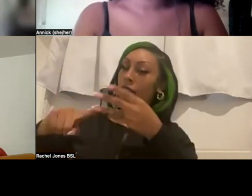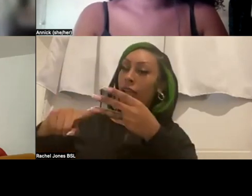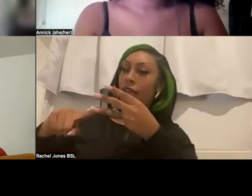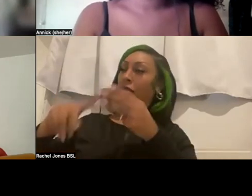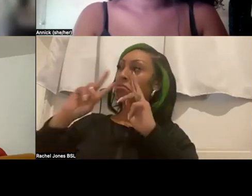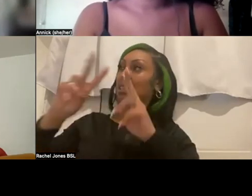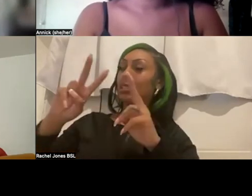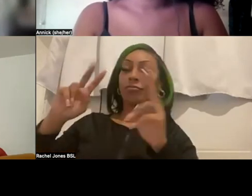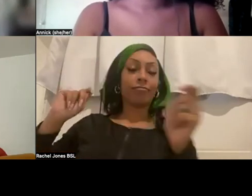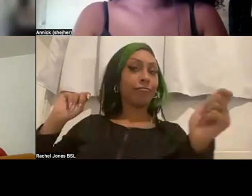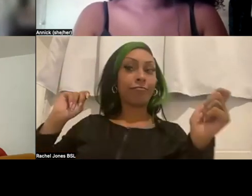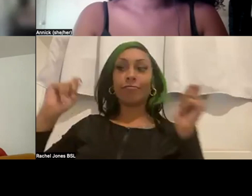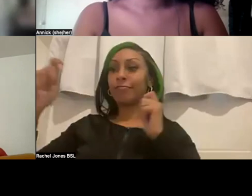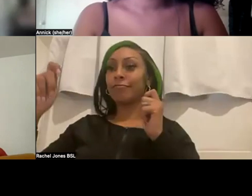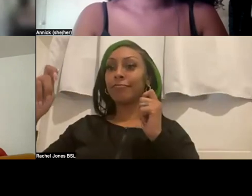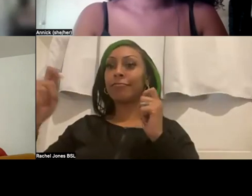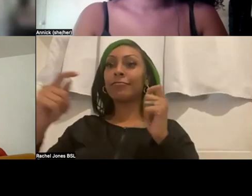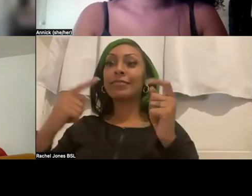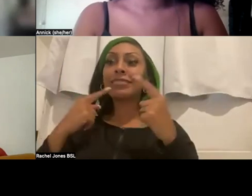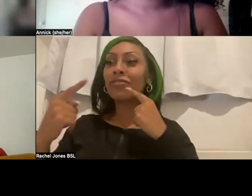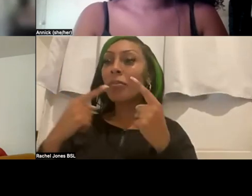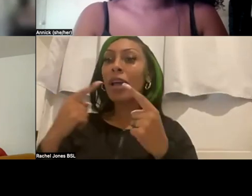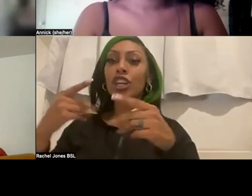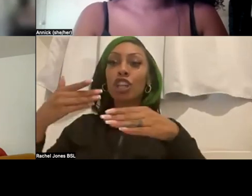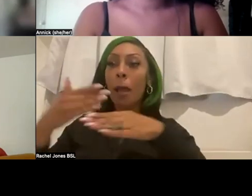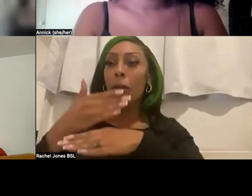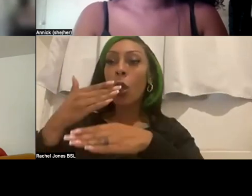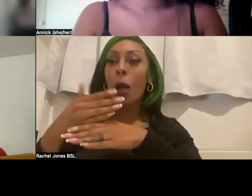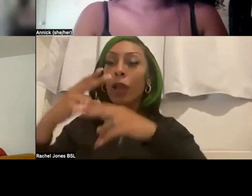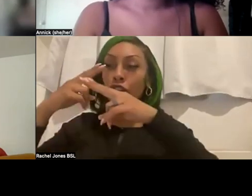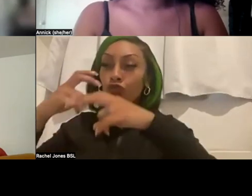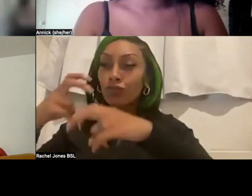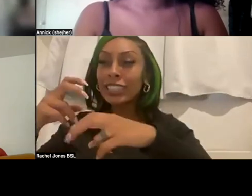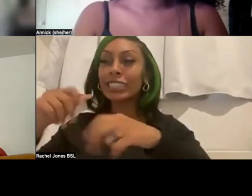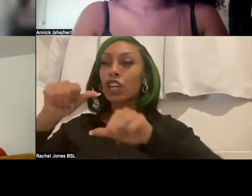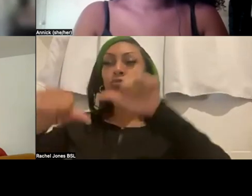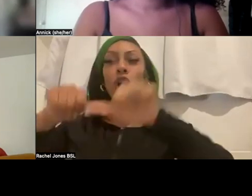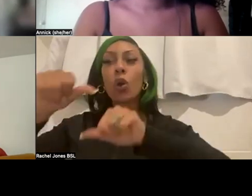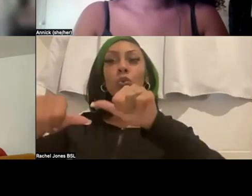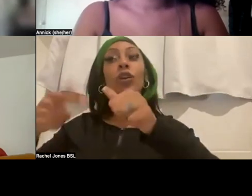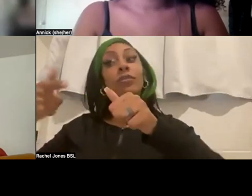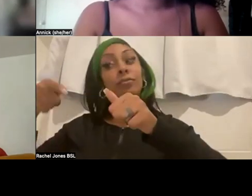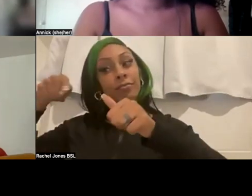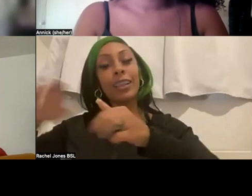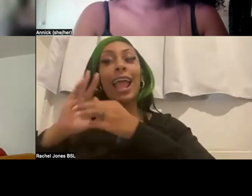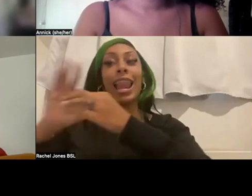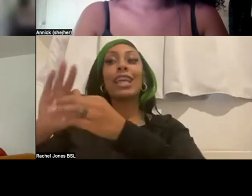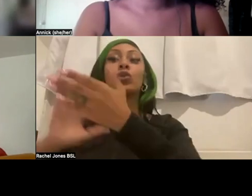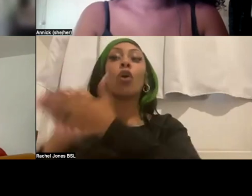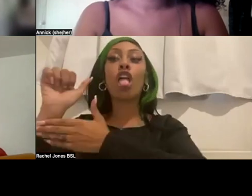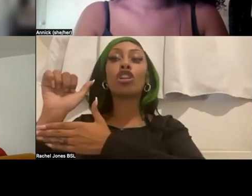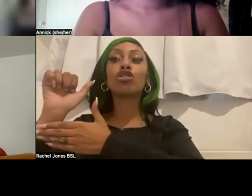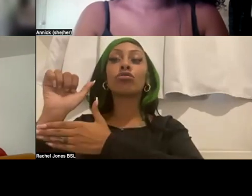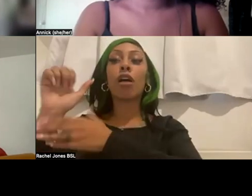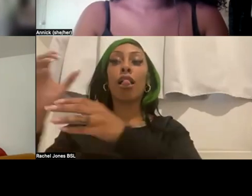deployment of data-led or testimony-led evidentiary research processes for cultural sector reform. And at the